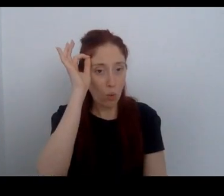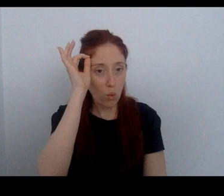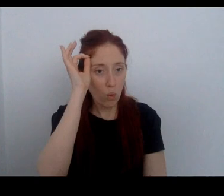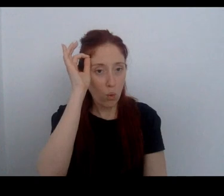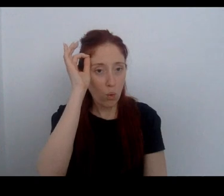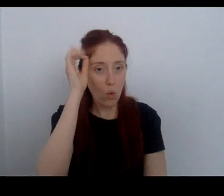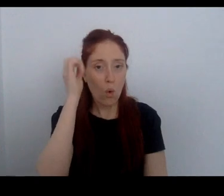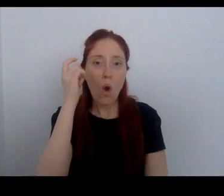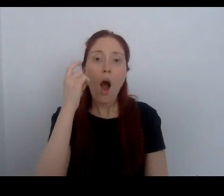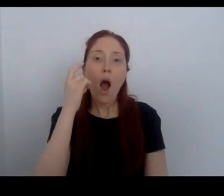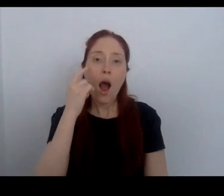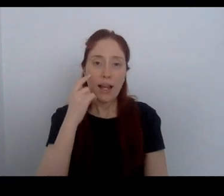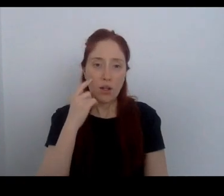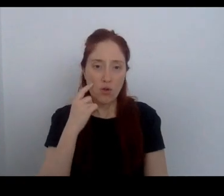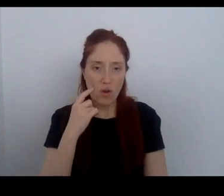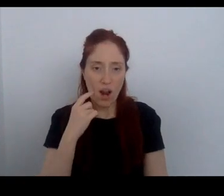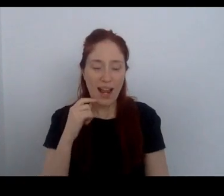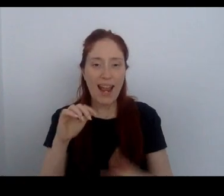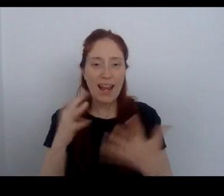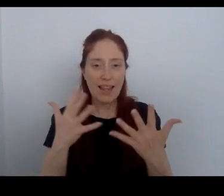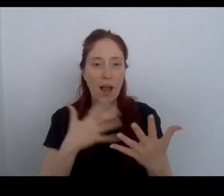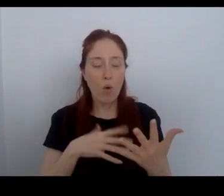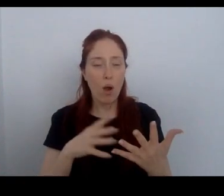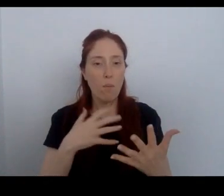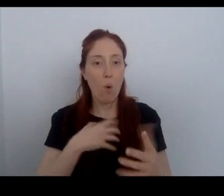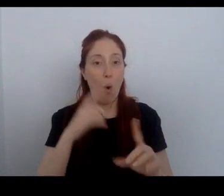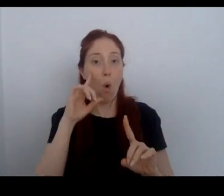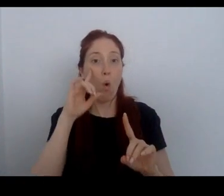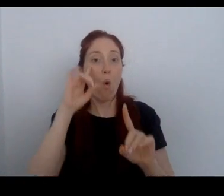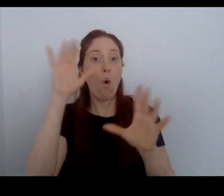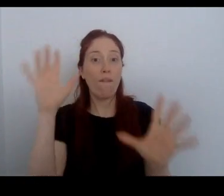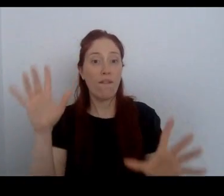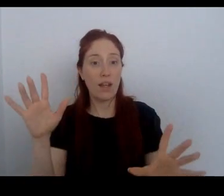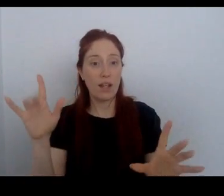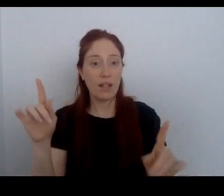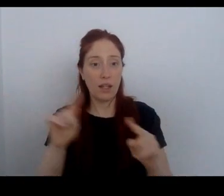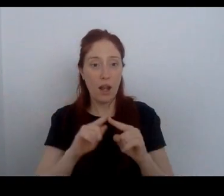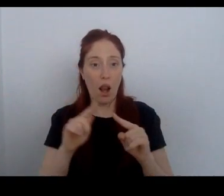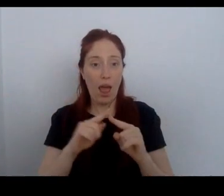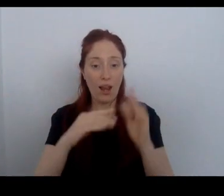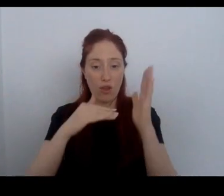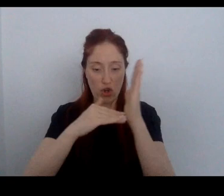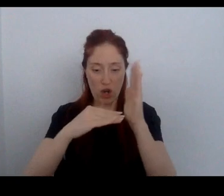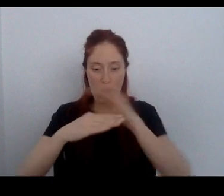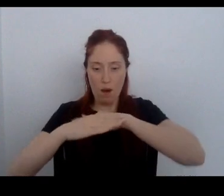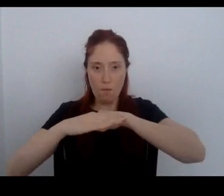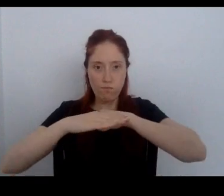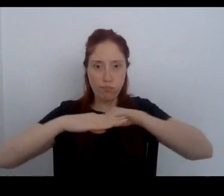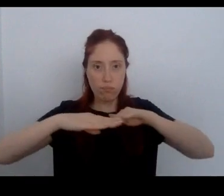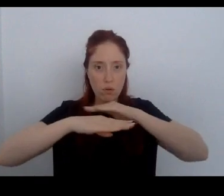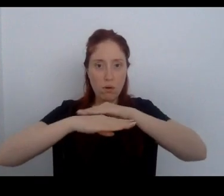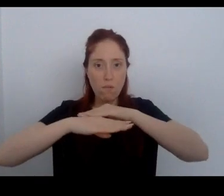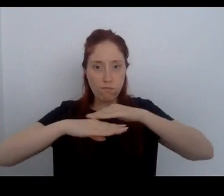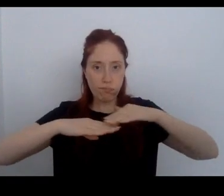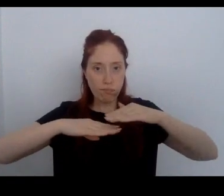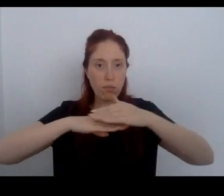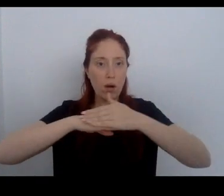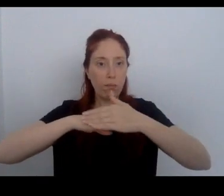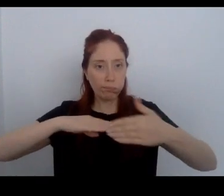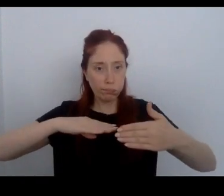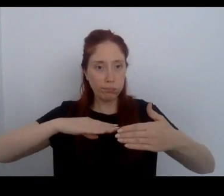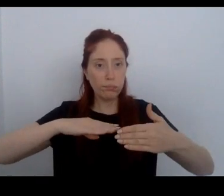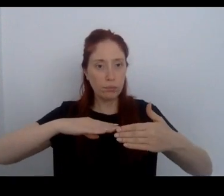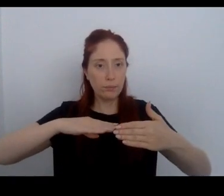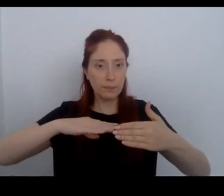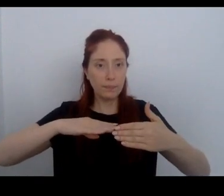of the form that I want to emphasize. So if I'm thinking about the parallel lines or marks that Grace does on the seat of the chair, I'm kind